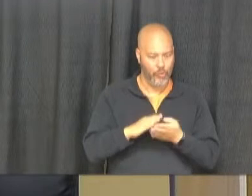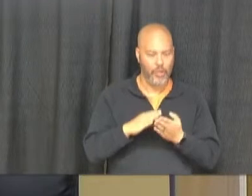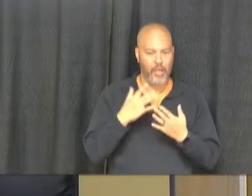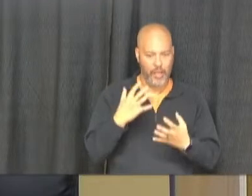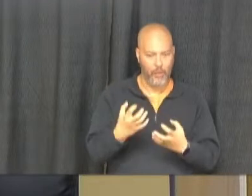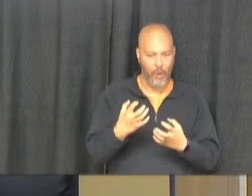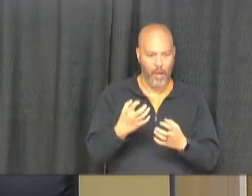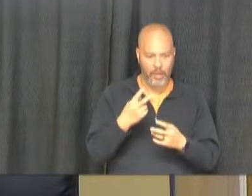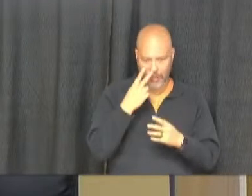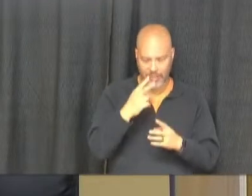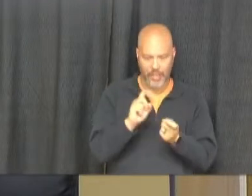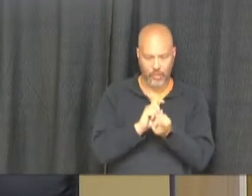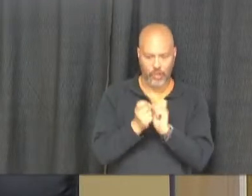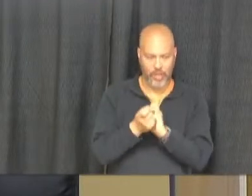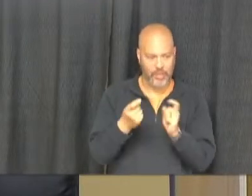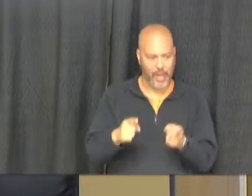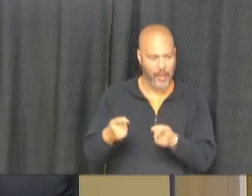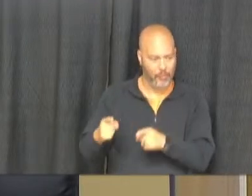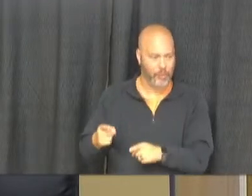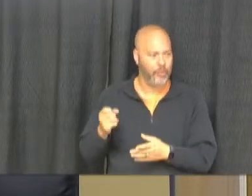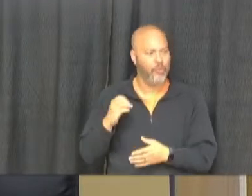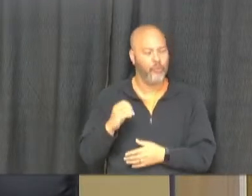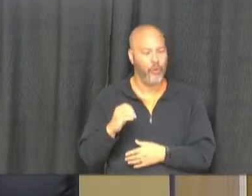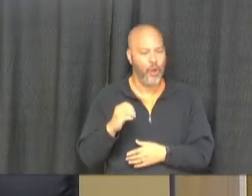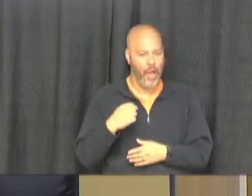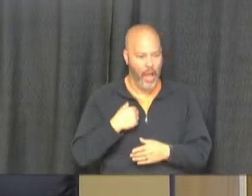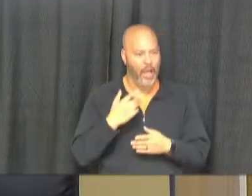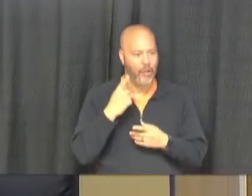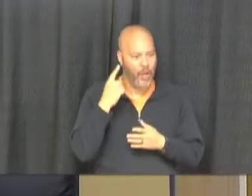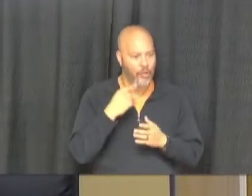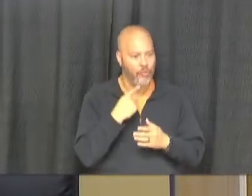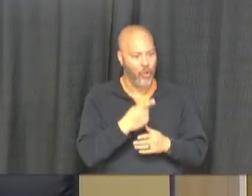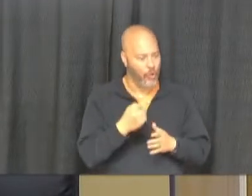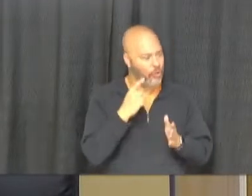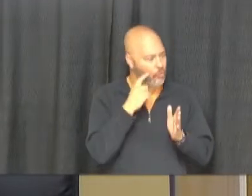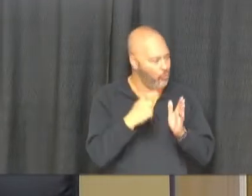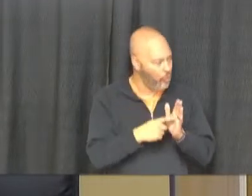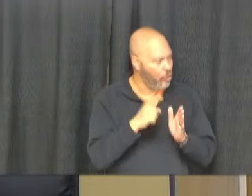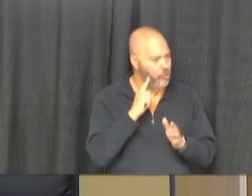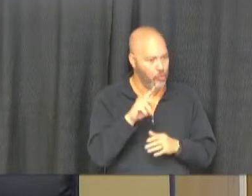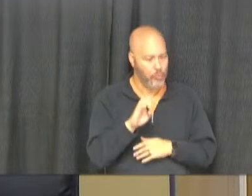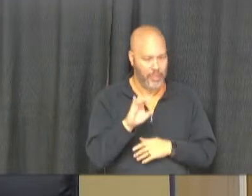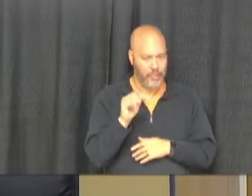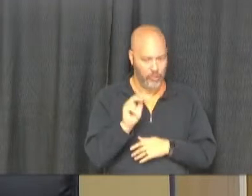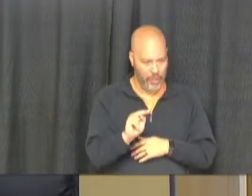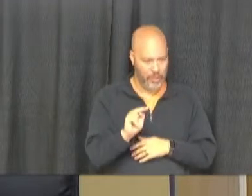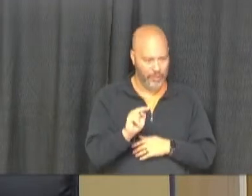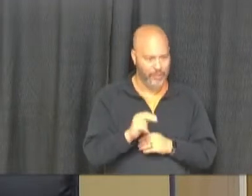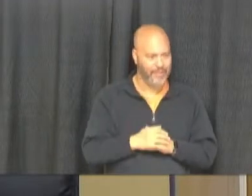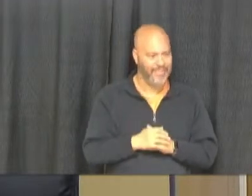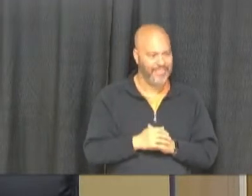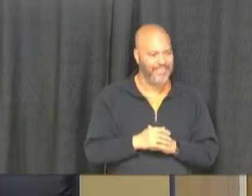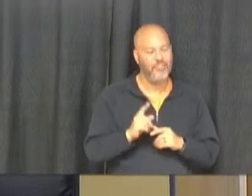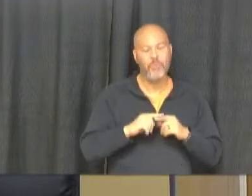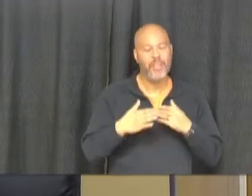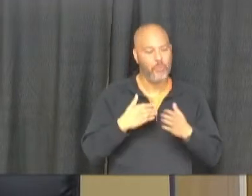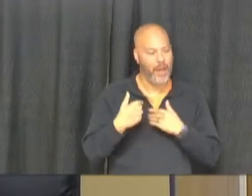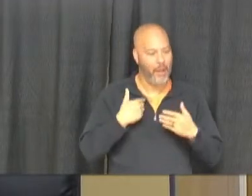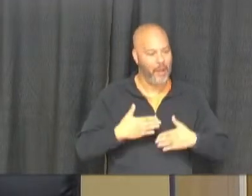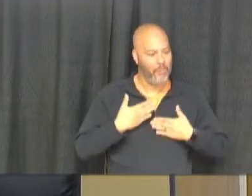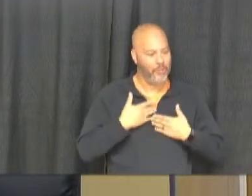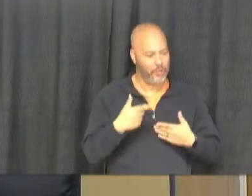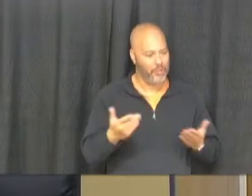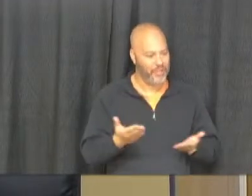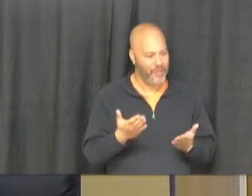they want to see a change happen. And so I told them I would recognize them, but it should be in January. And I told you that. But anyway, I'm glad you're